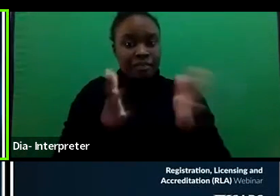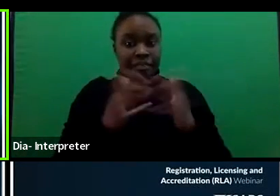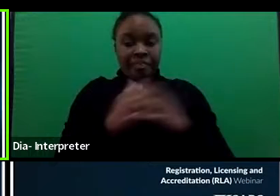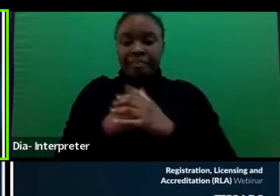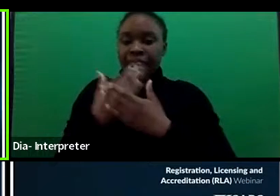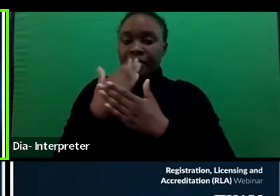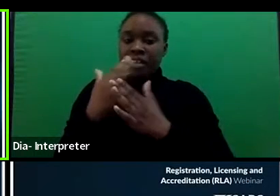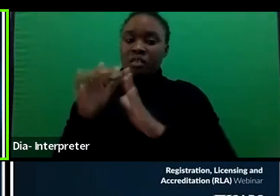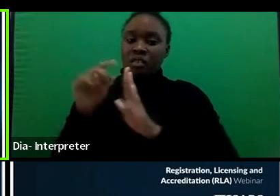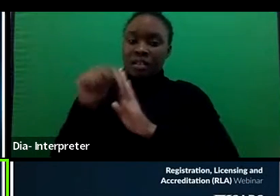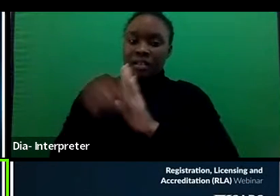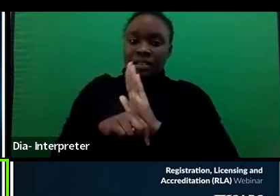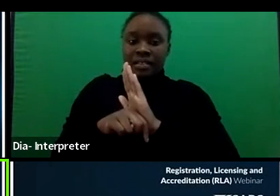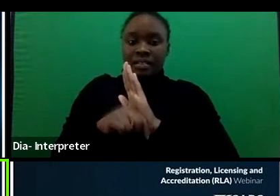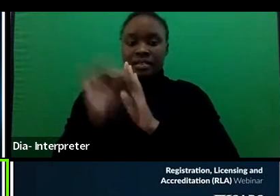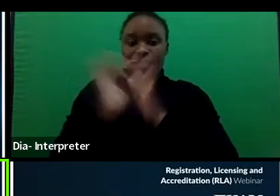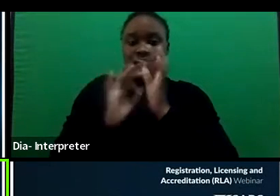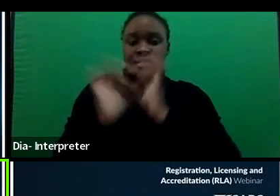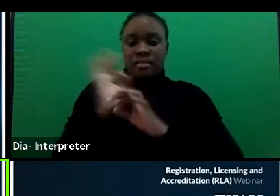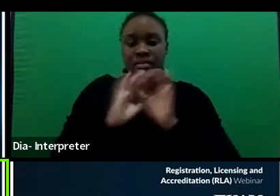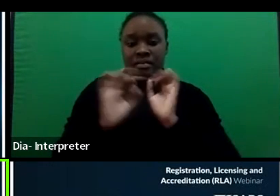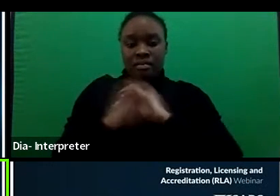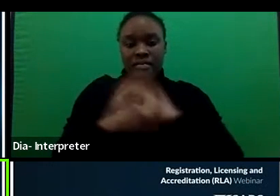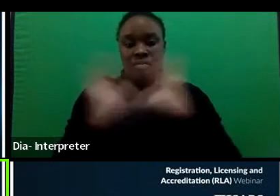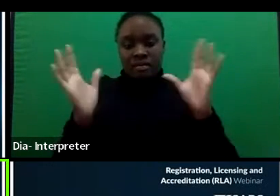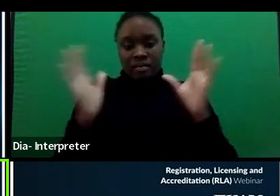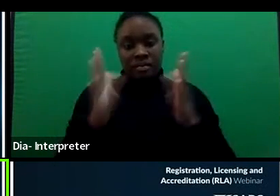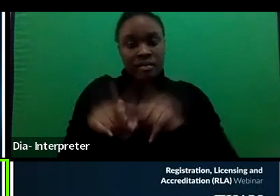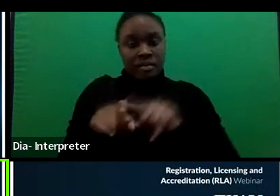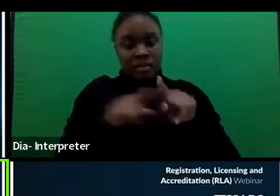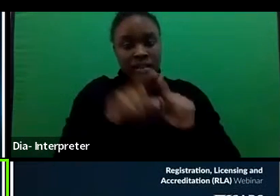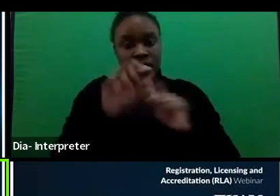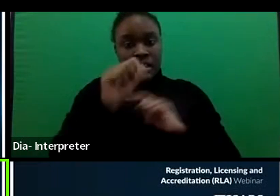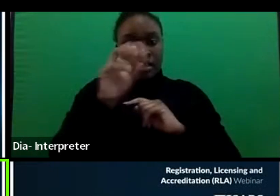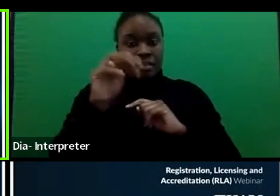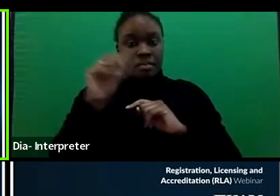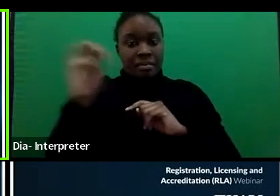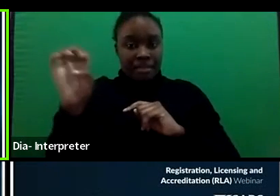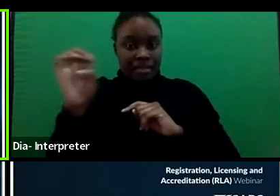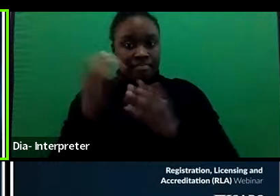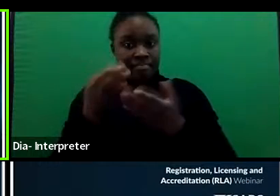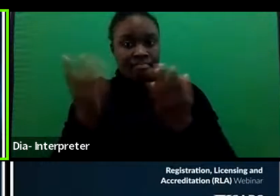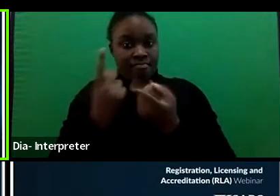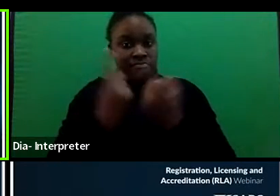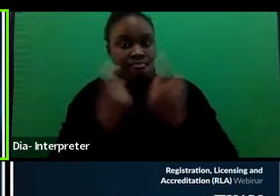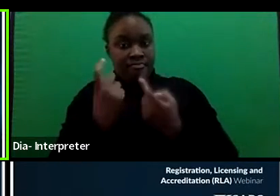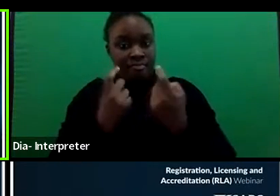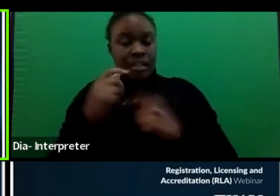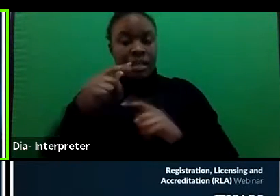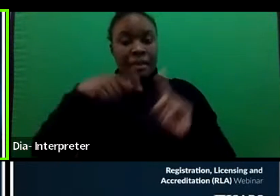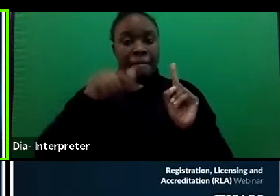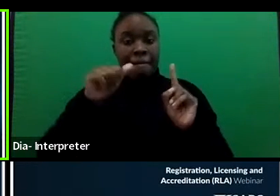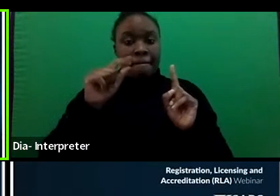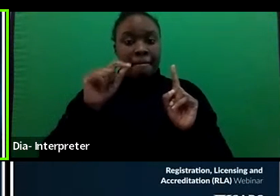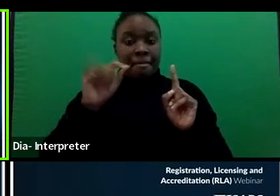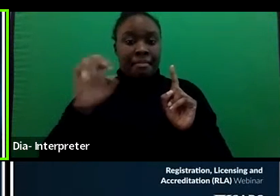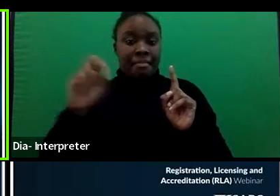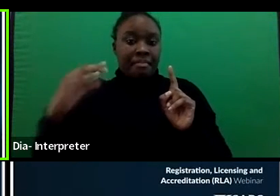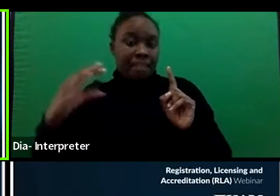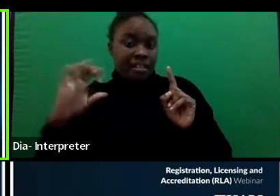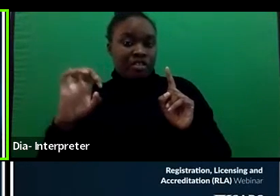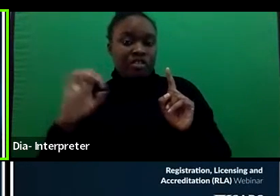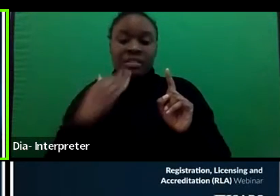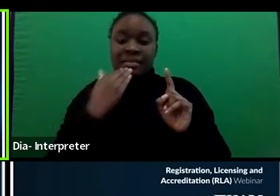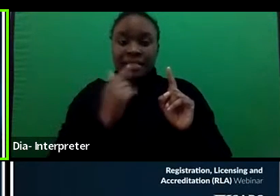detailed response. We're also getting questions from our SMME. I will ask patients to prepare to take these questions from our